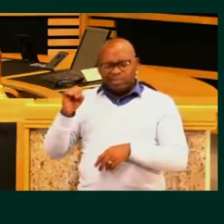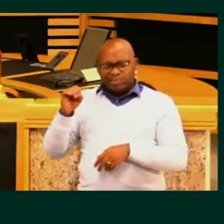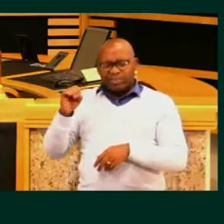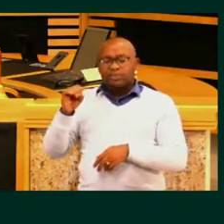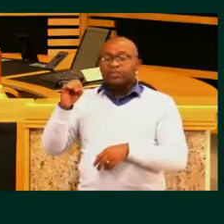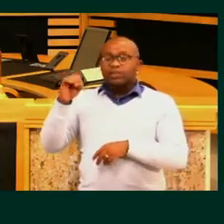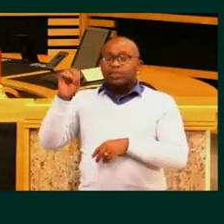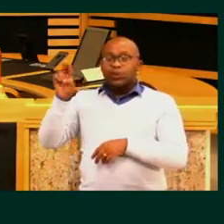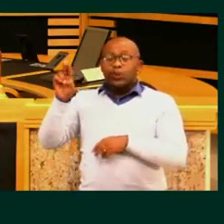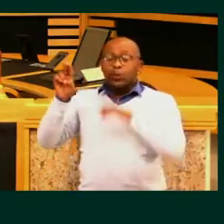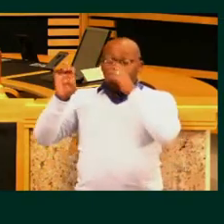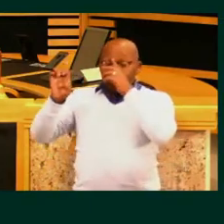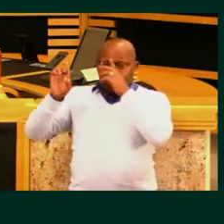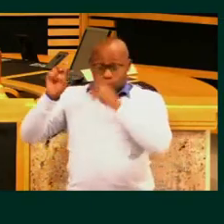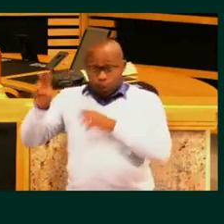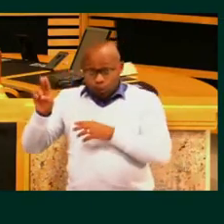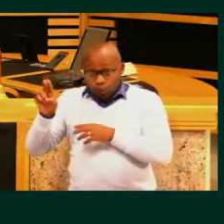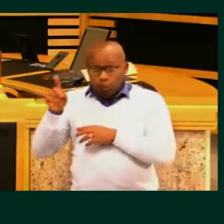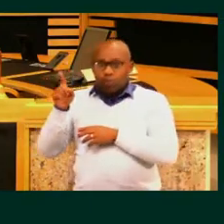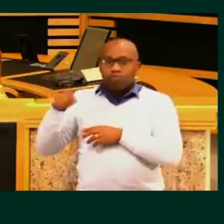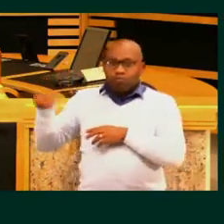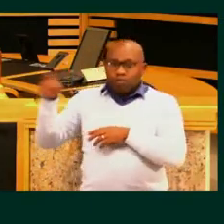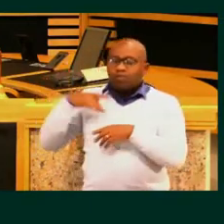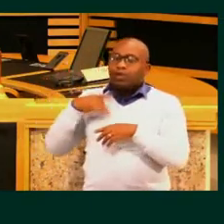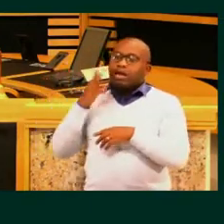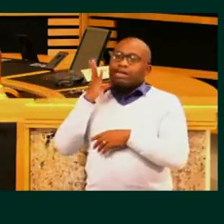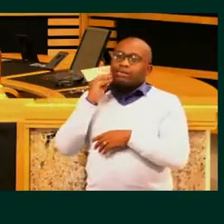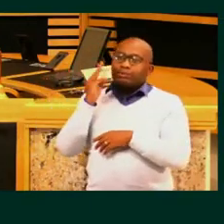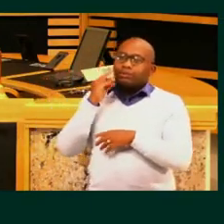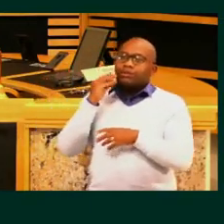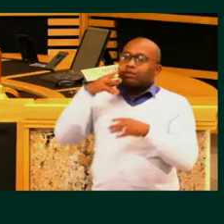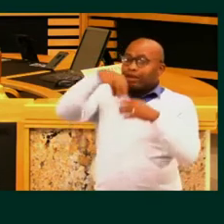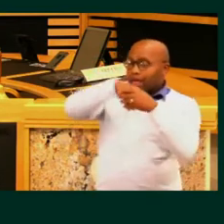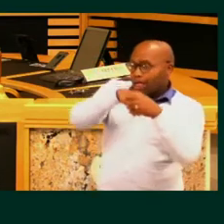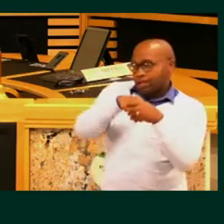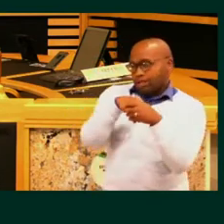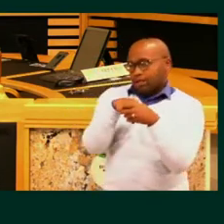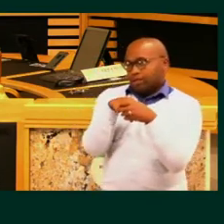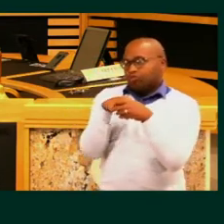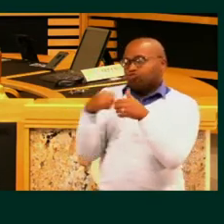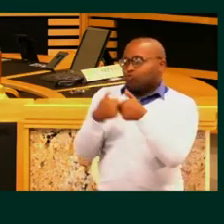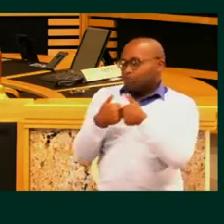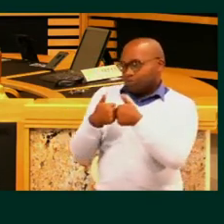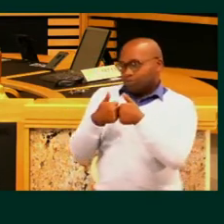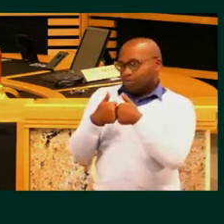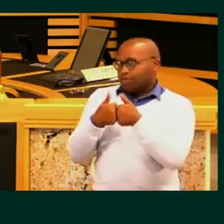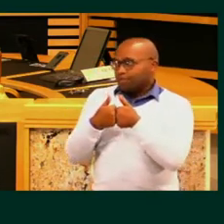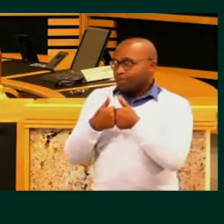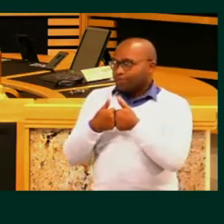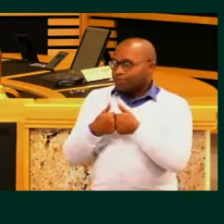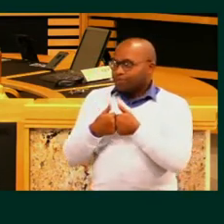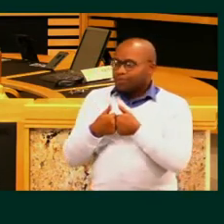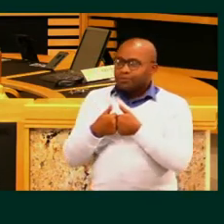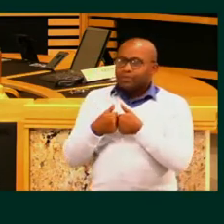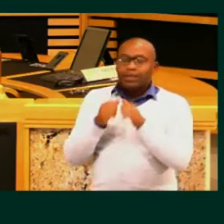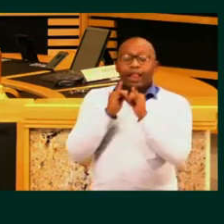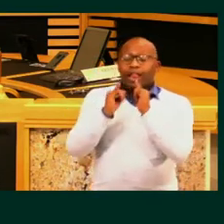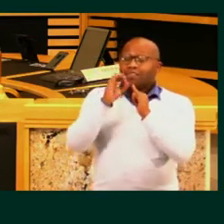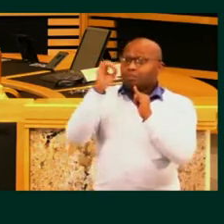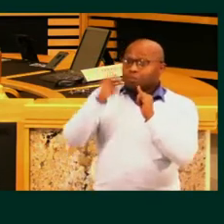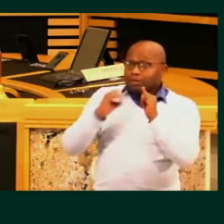countries experienced violence from their Partners there are 11% of the